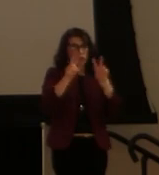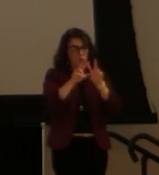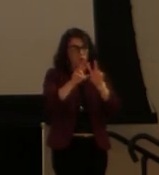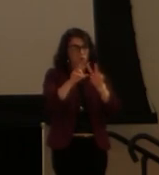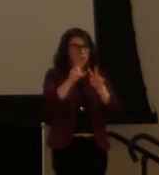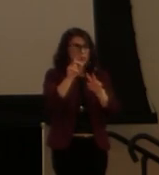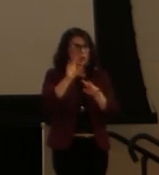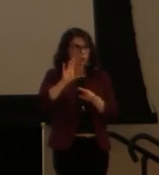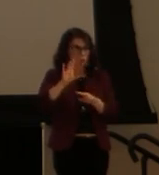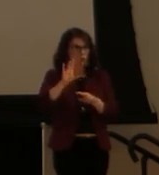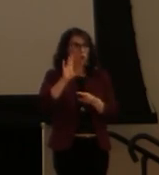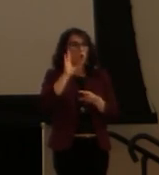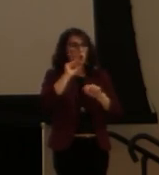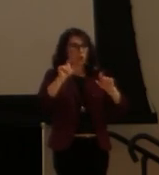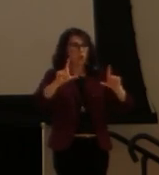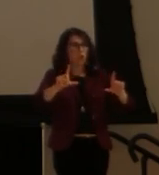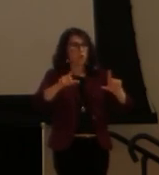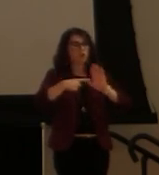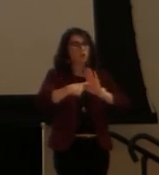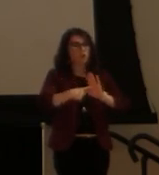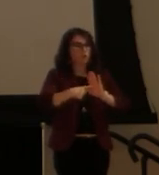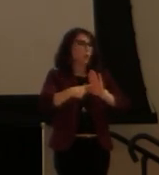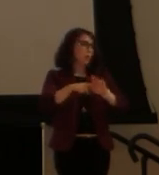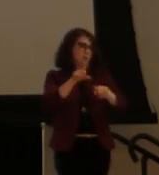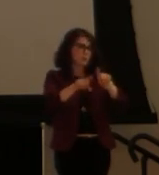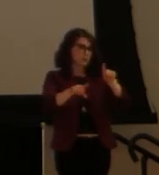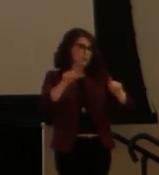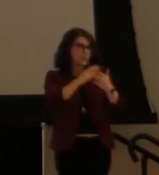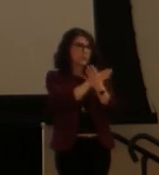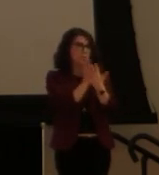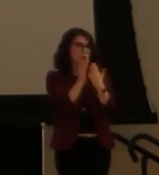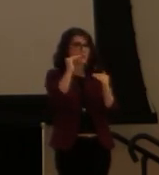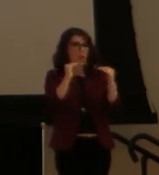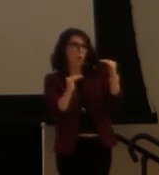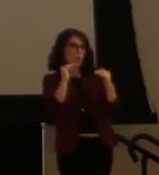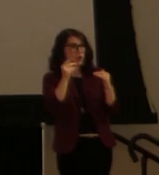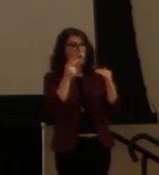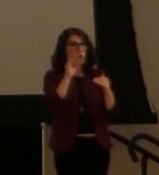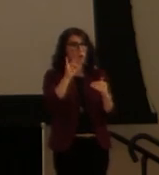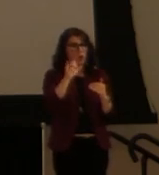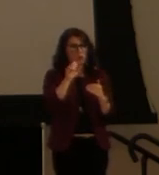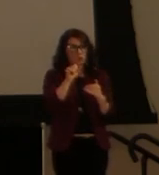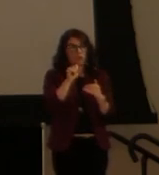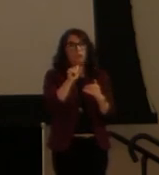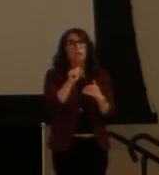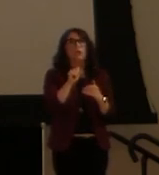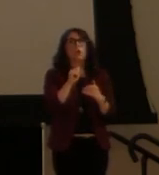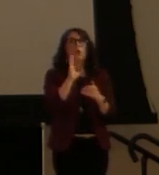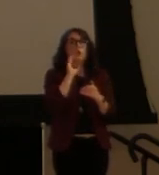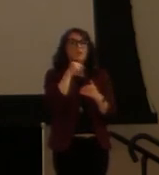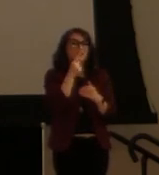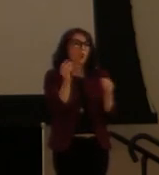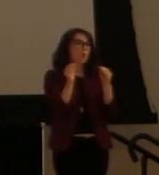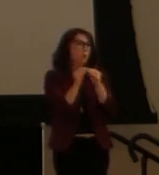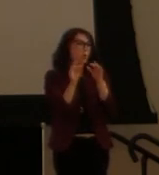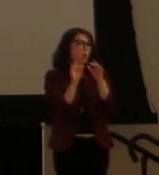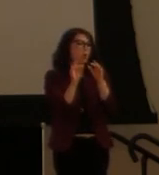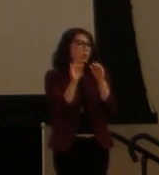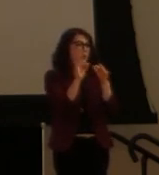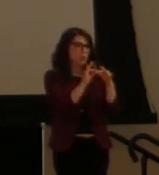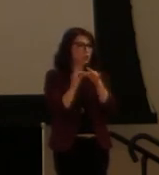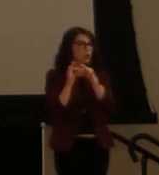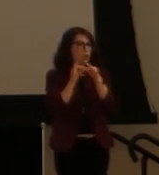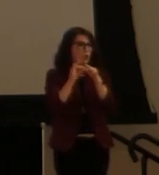a series of equity profiles in it again, updated and really focused on telling a more cohesive narrative